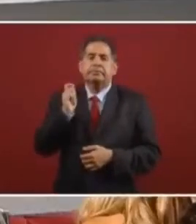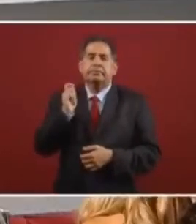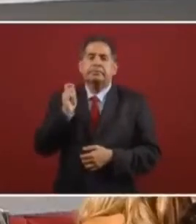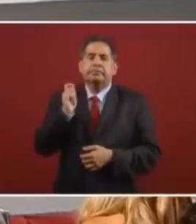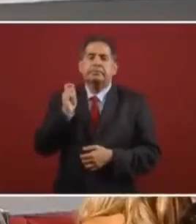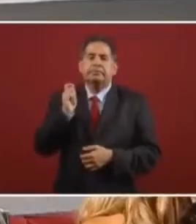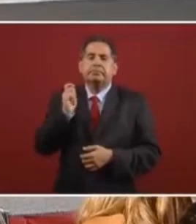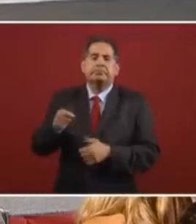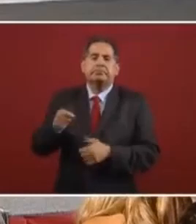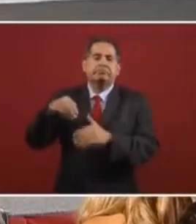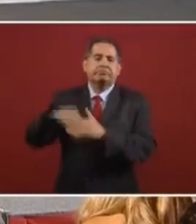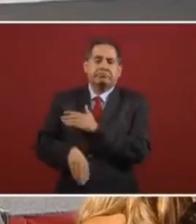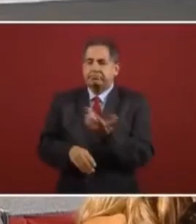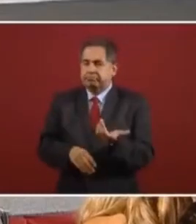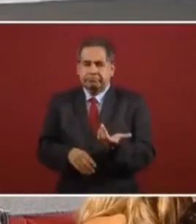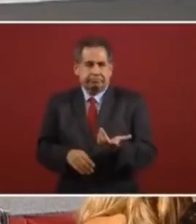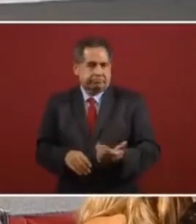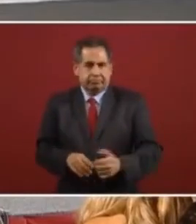or go backwards.